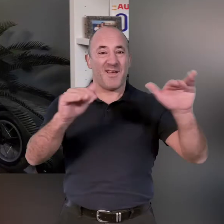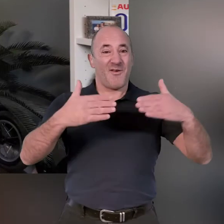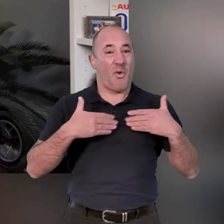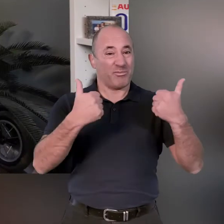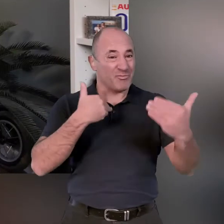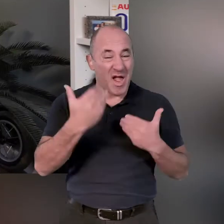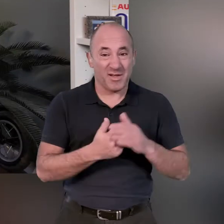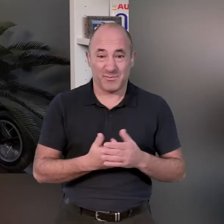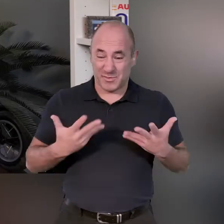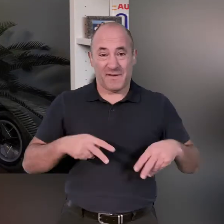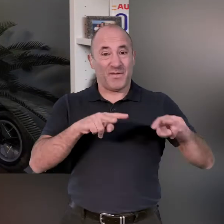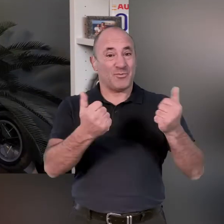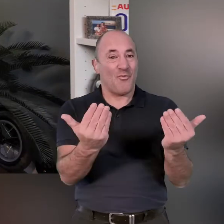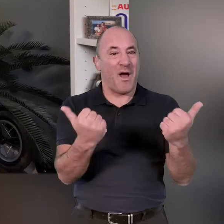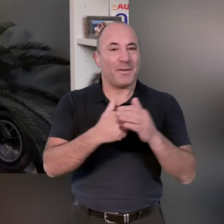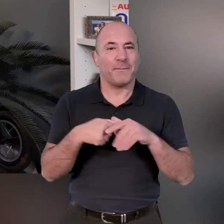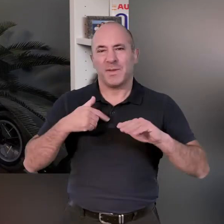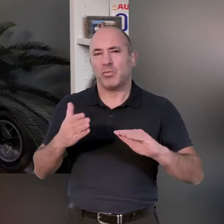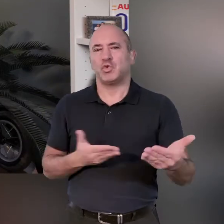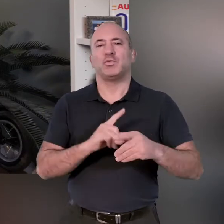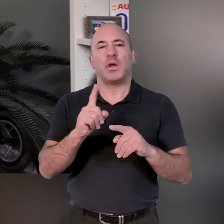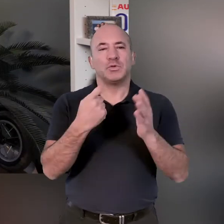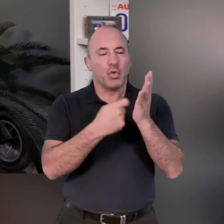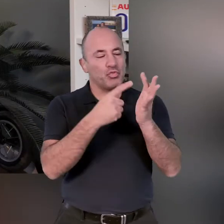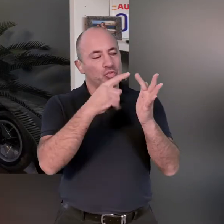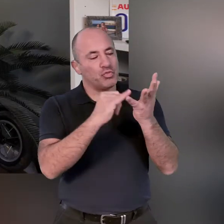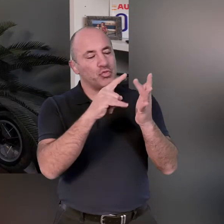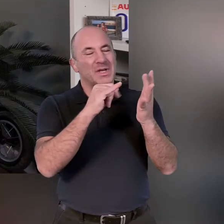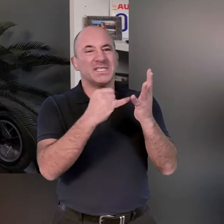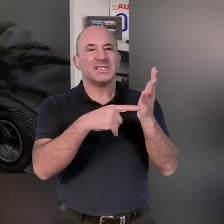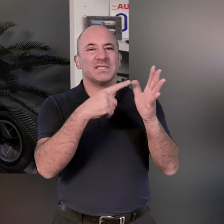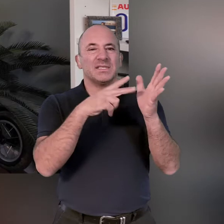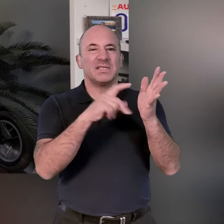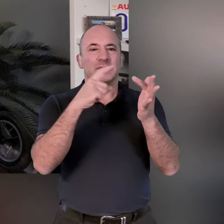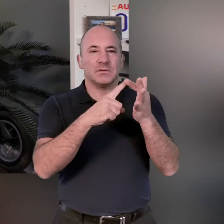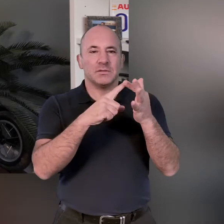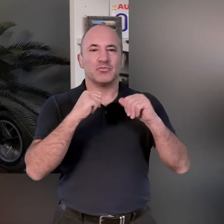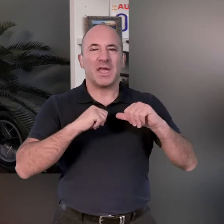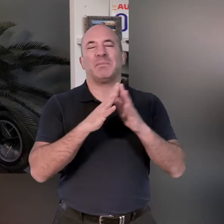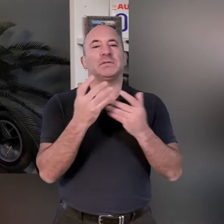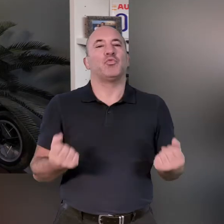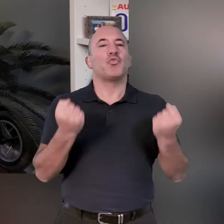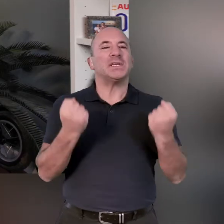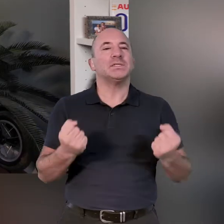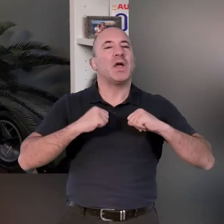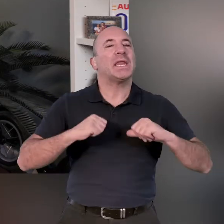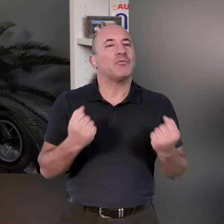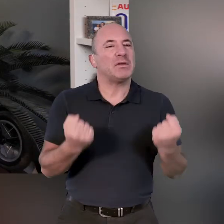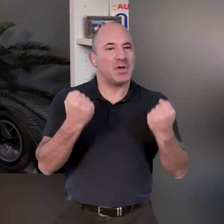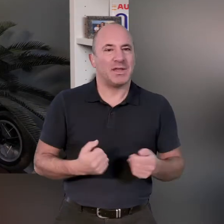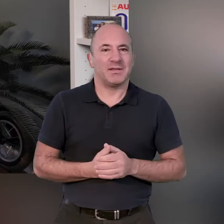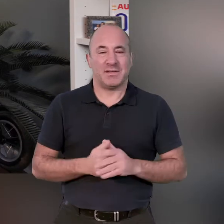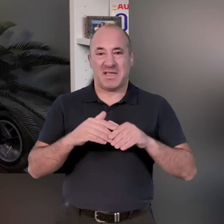Hey everyone, hope you're doing well and welcome to today's video where we are going to be doing an introduction to resistance